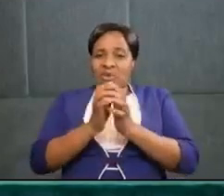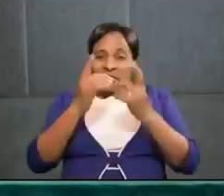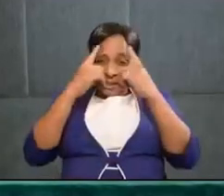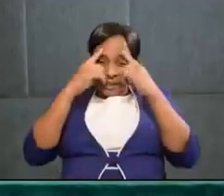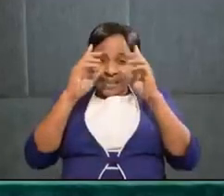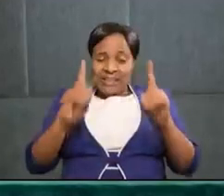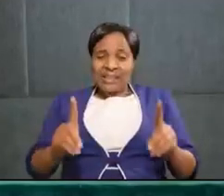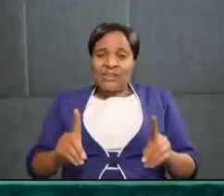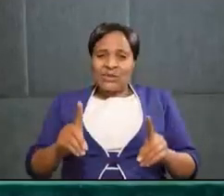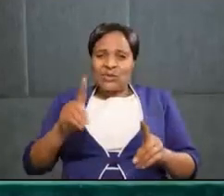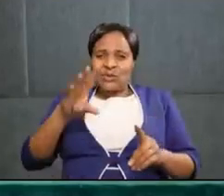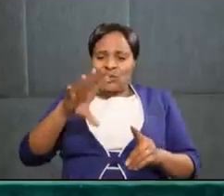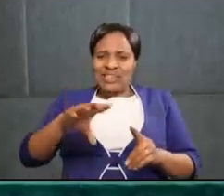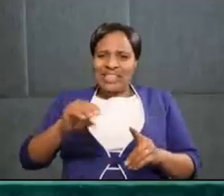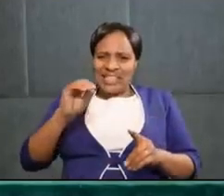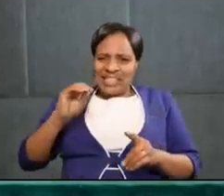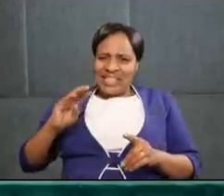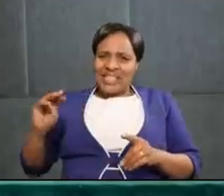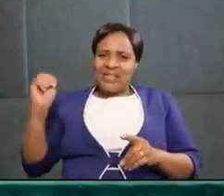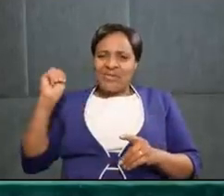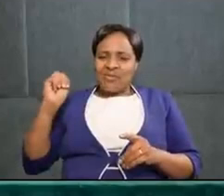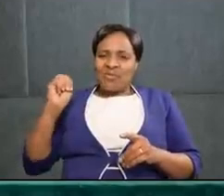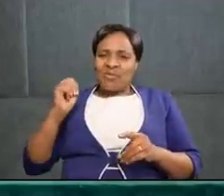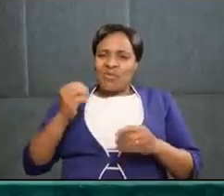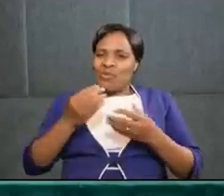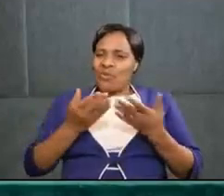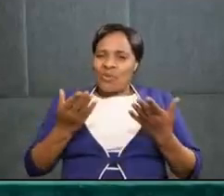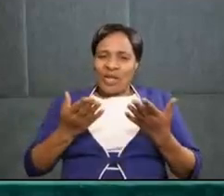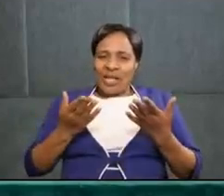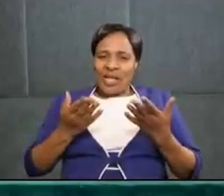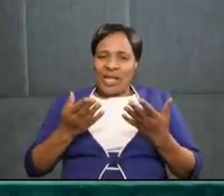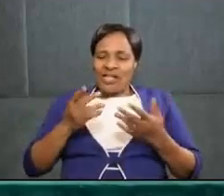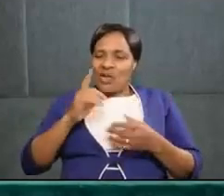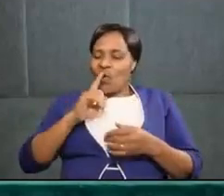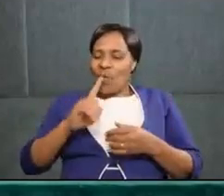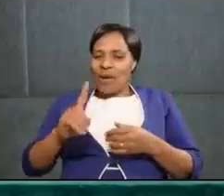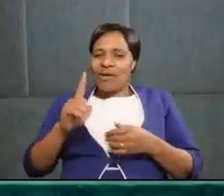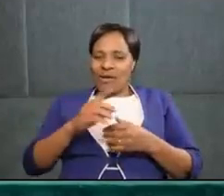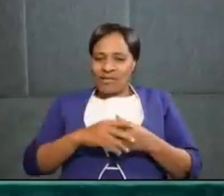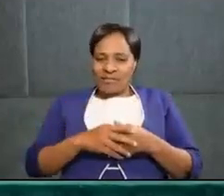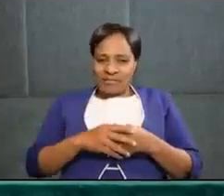decided to take heed to the orders of the commander.